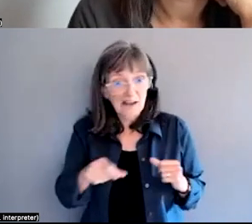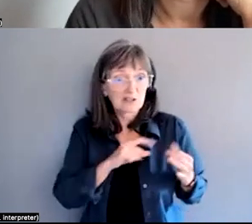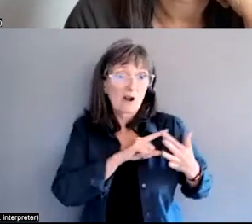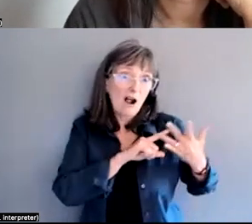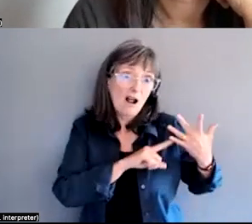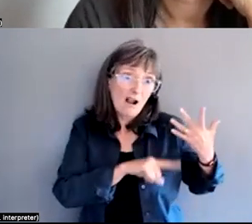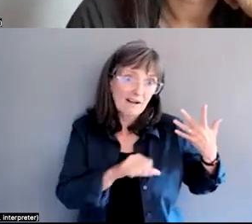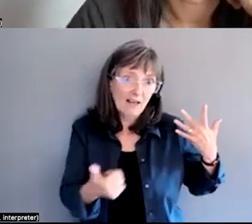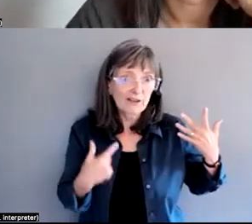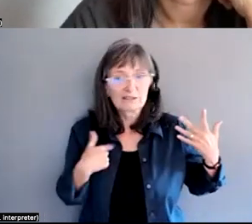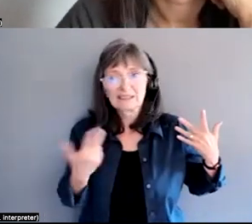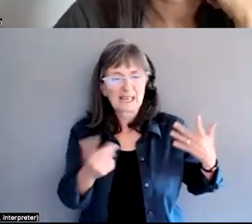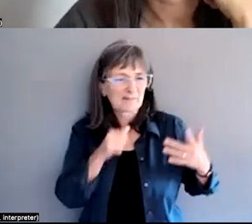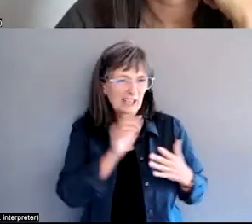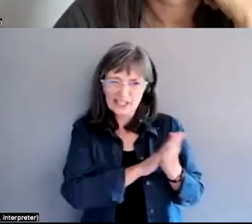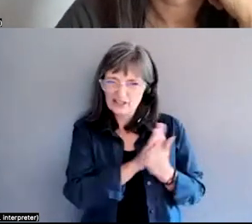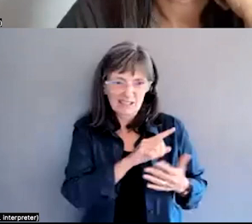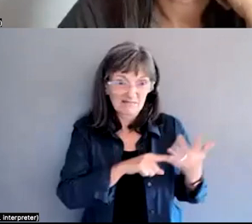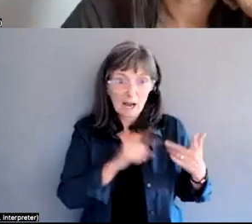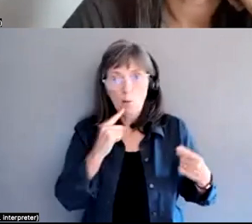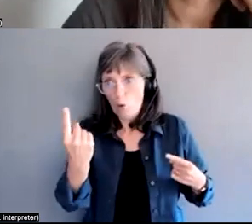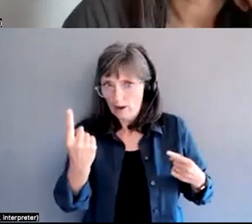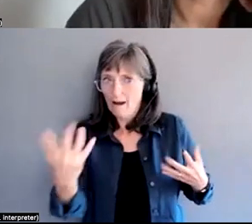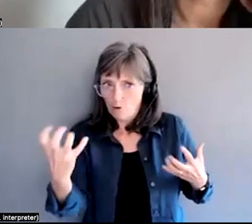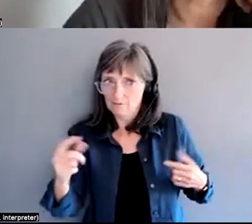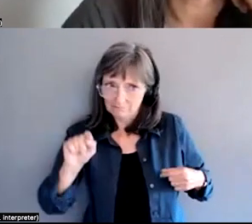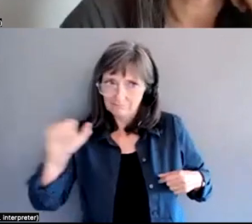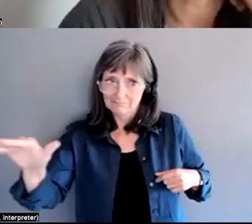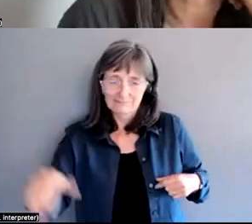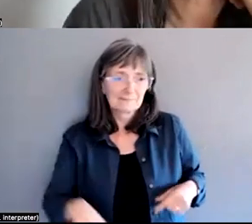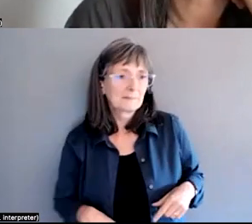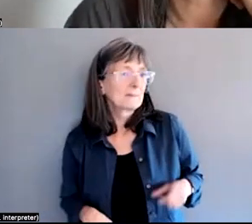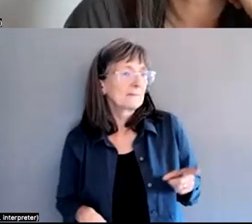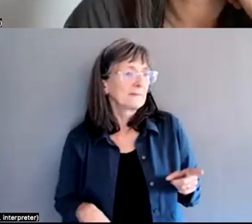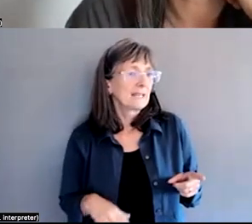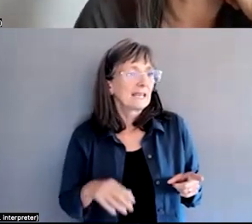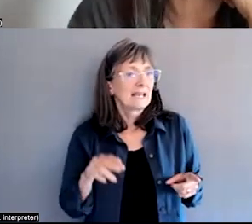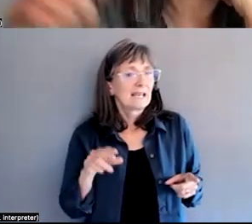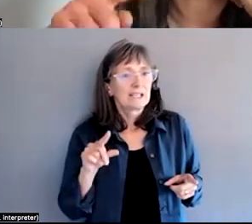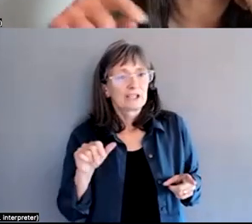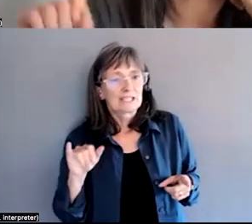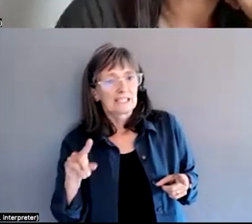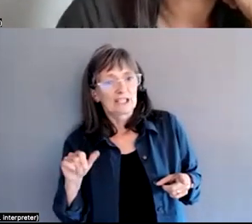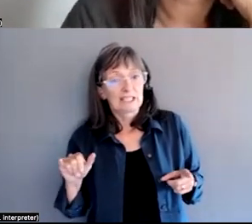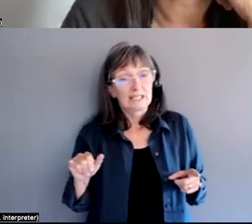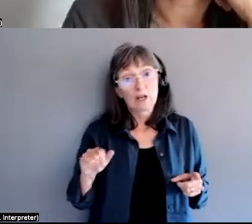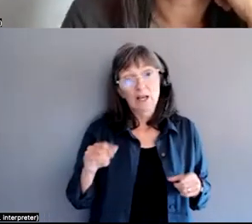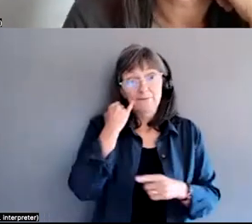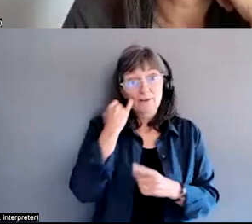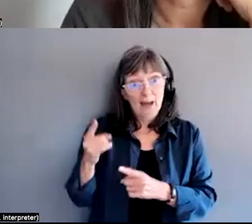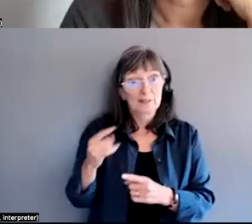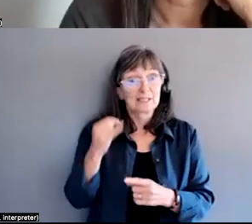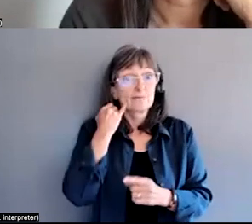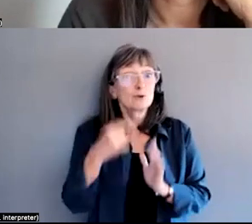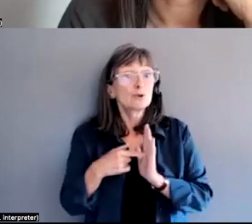things that I were really not interested in doing. So. Have when that's happened, have they gone back to the first one